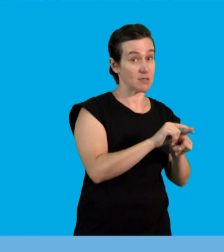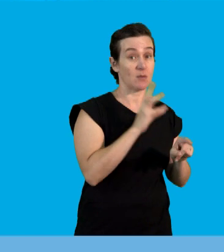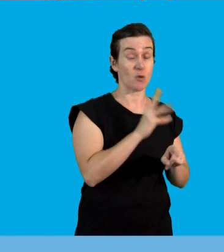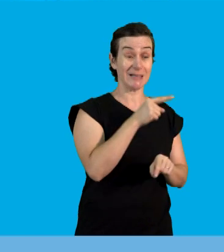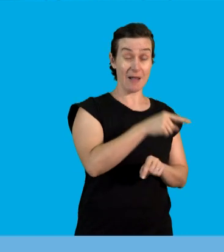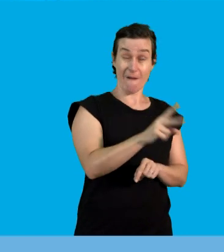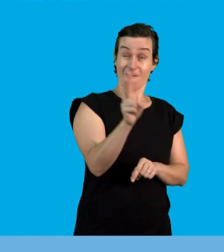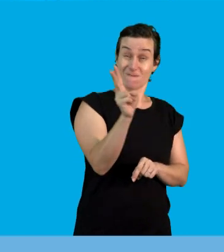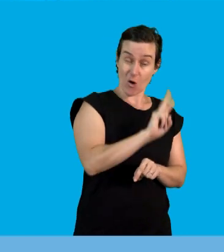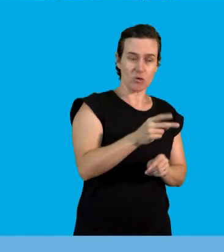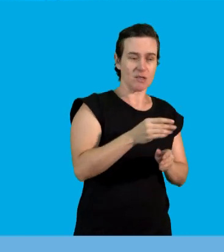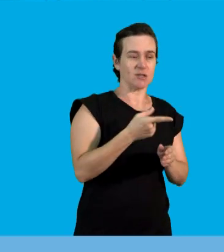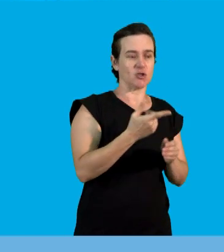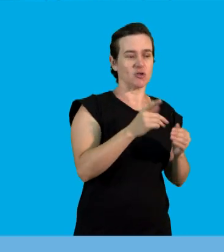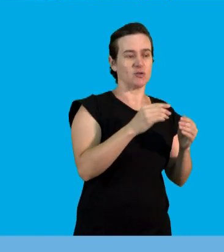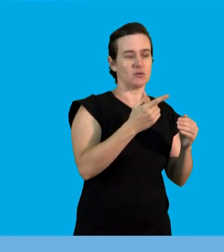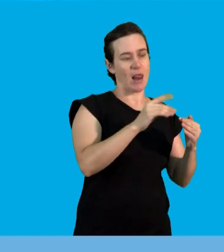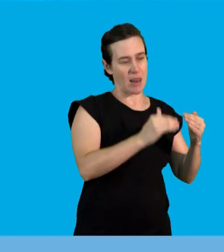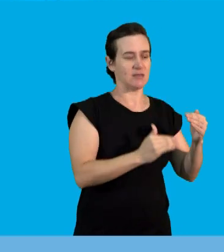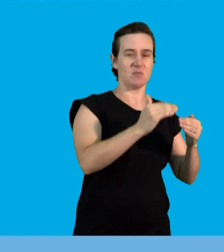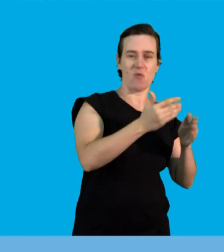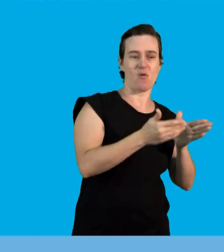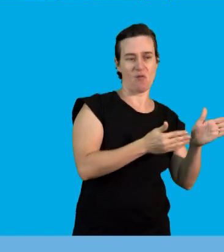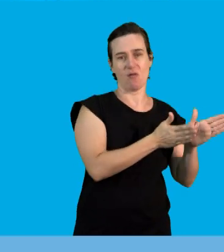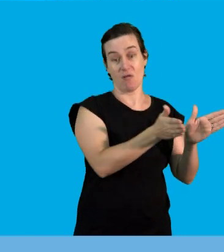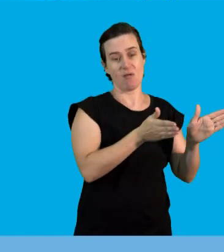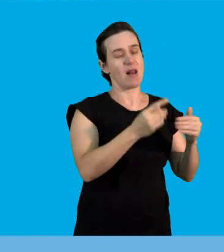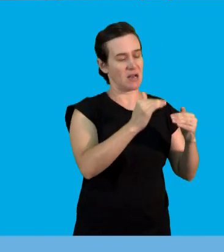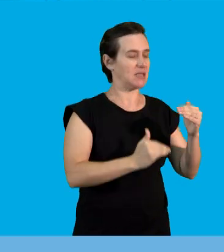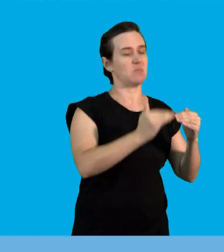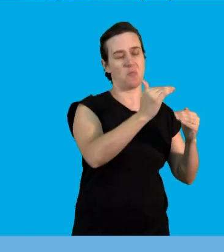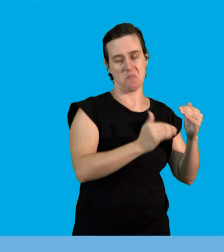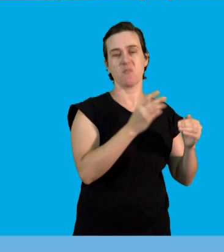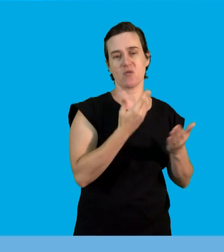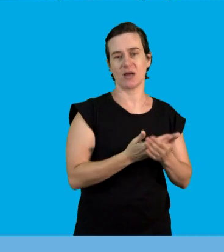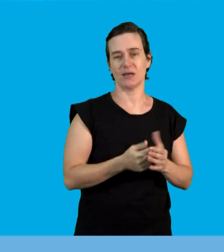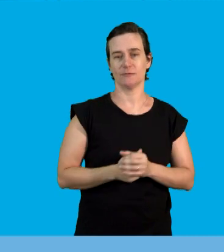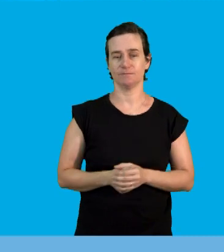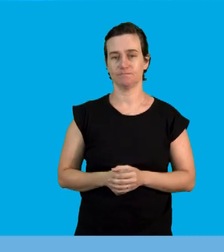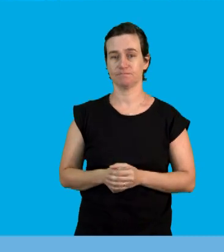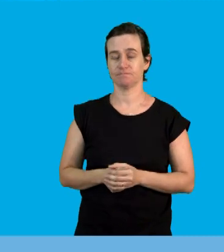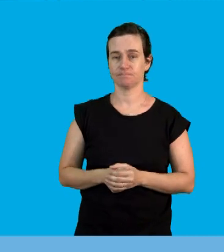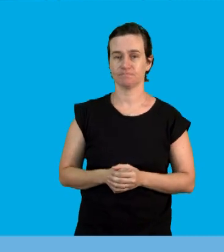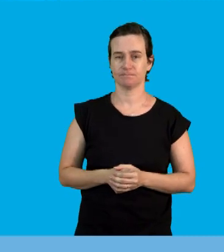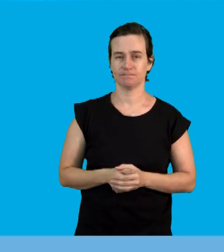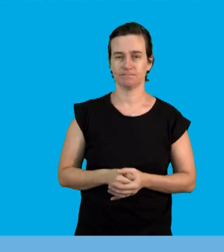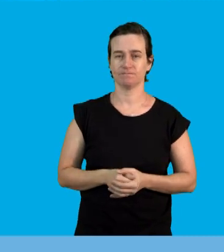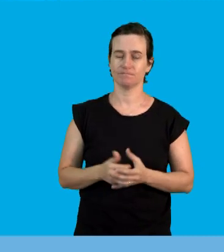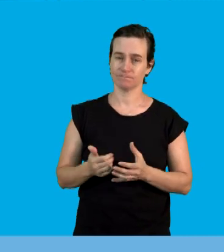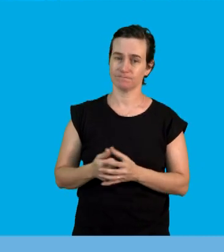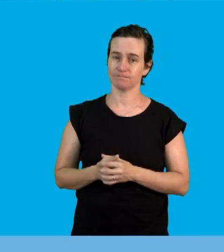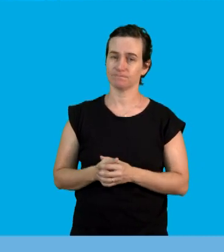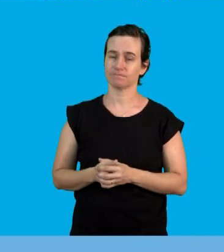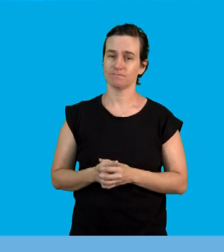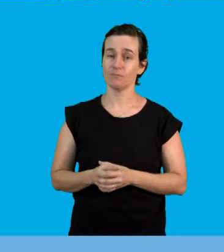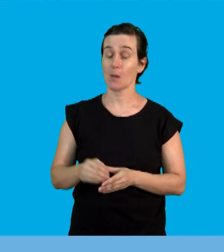voltage divides, whereas the resistance is going to increase. Whereas in parallel, the resistance decreases, the voltage remains the